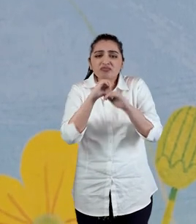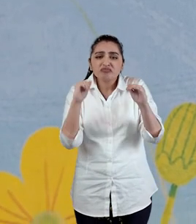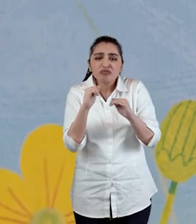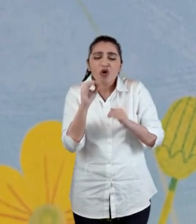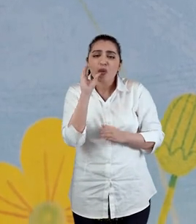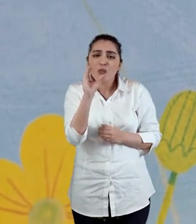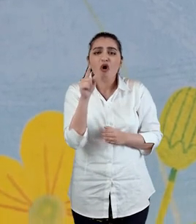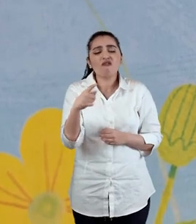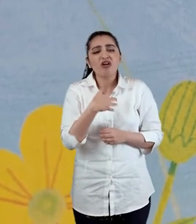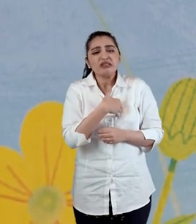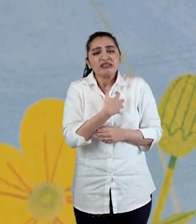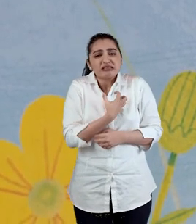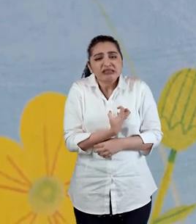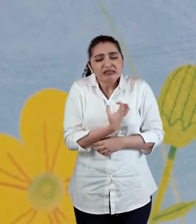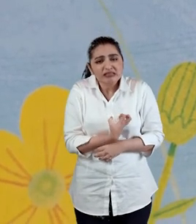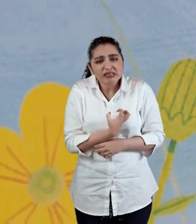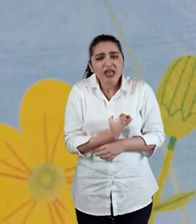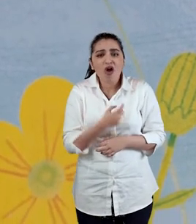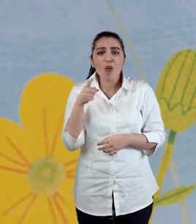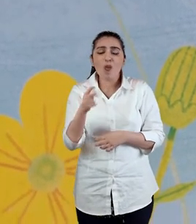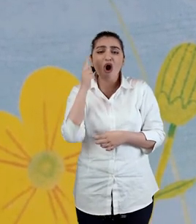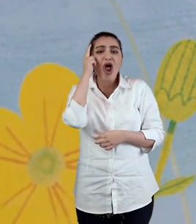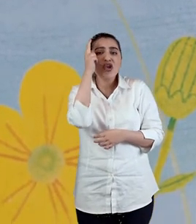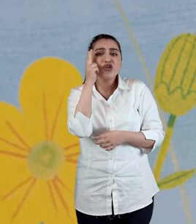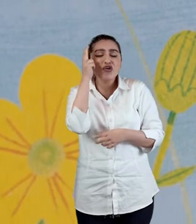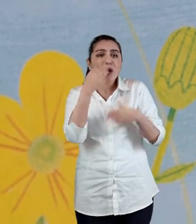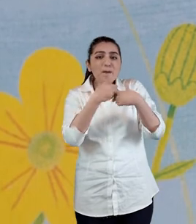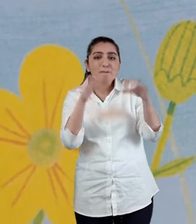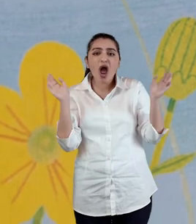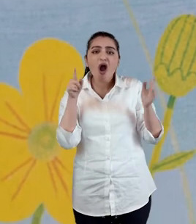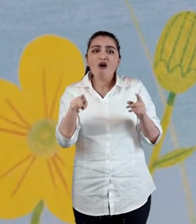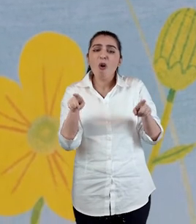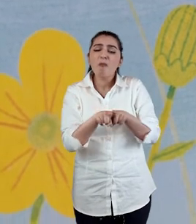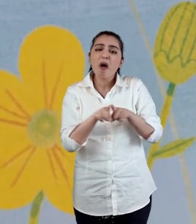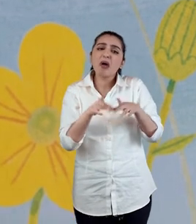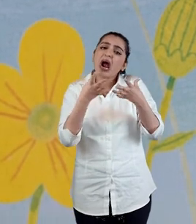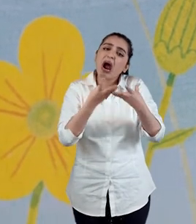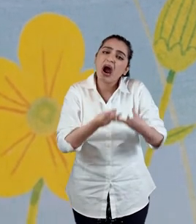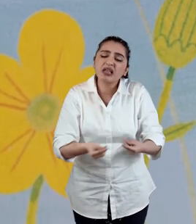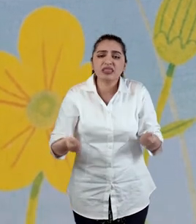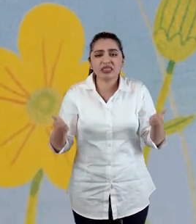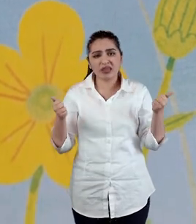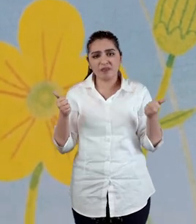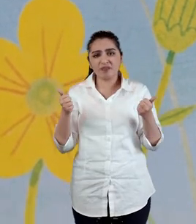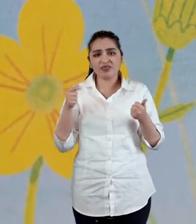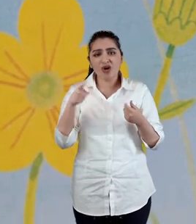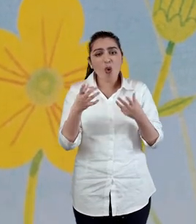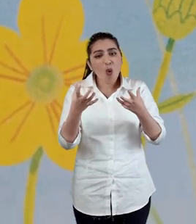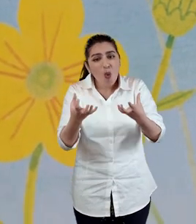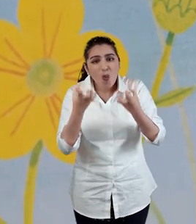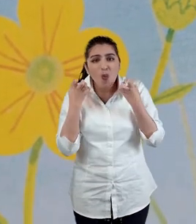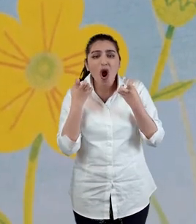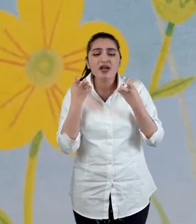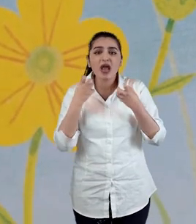the world's best hole, but she'd made people sad, and that wasn't her goal. No more,